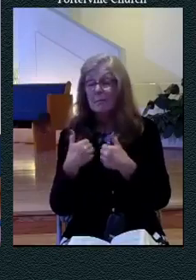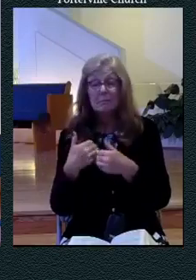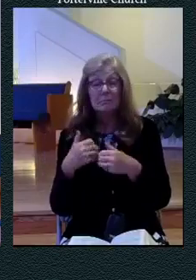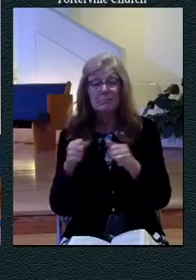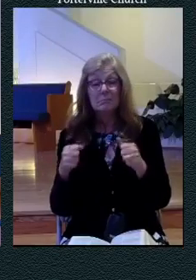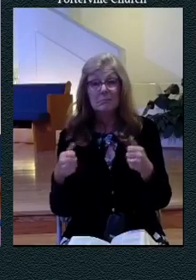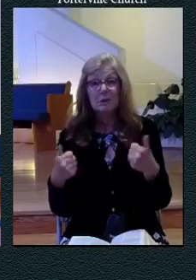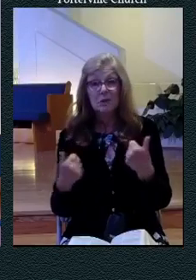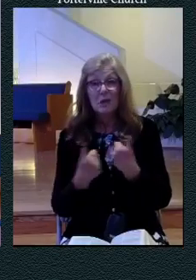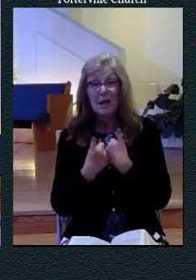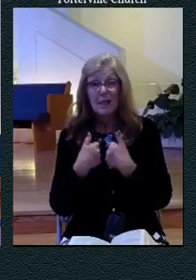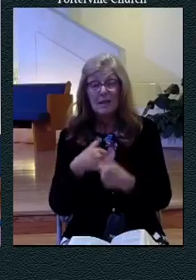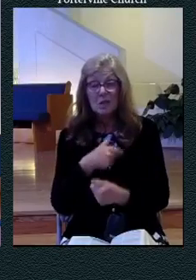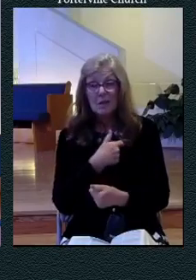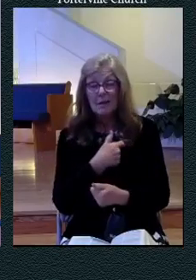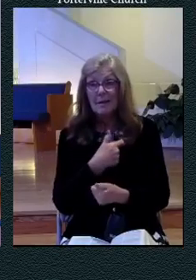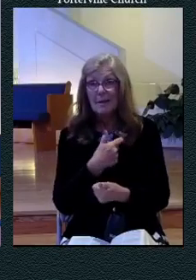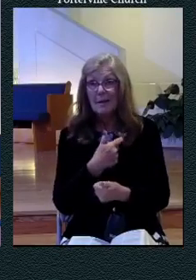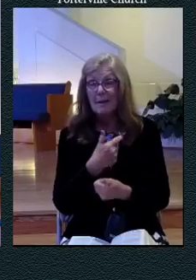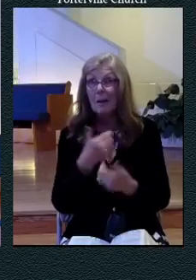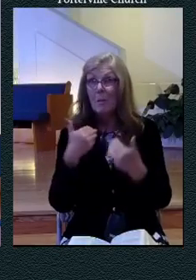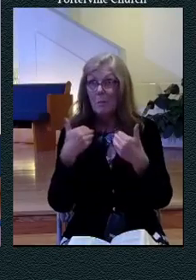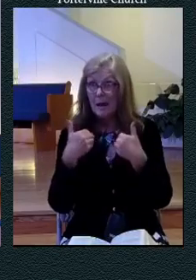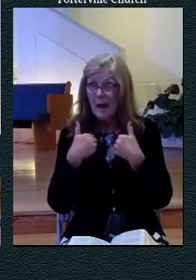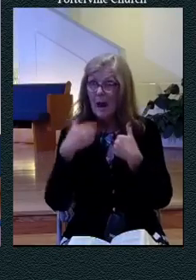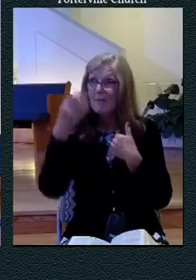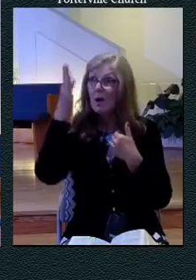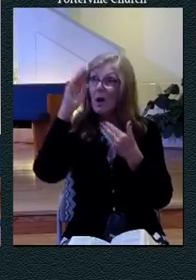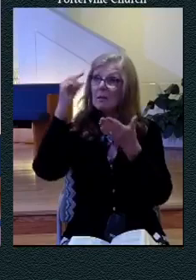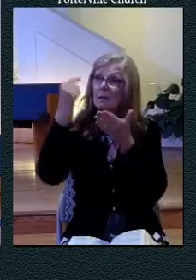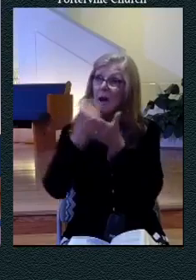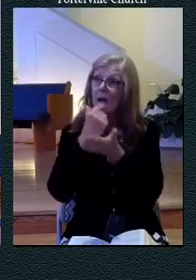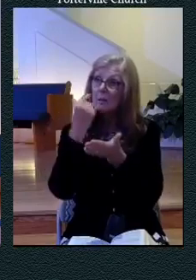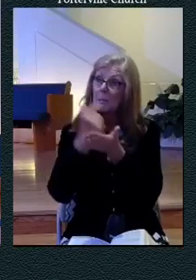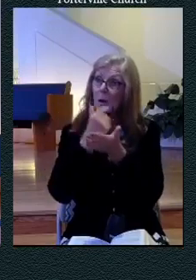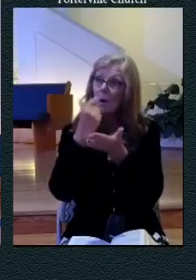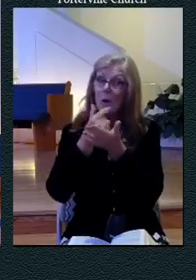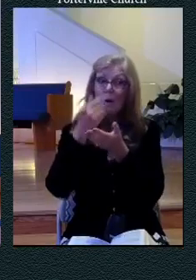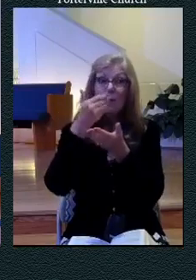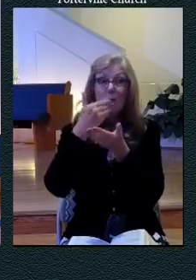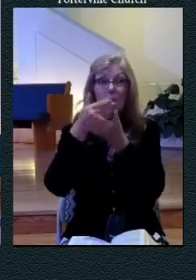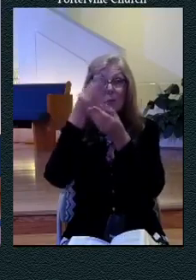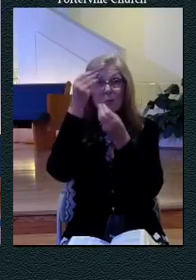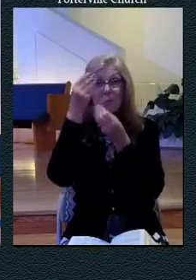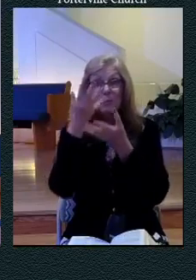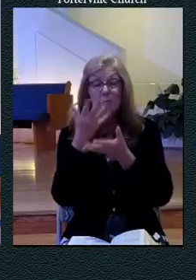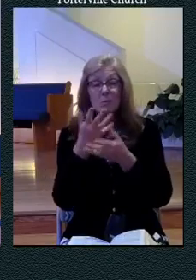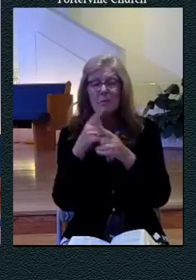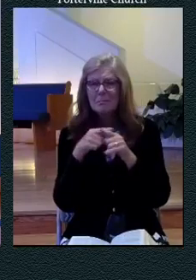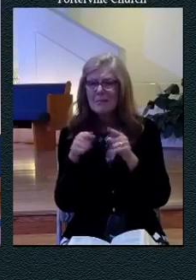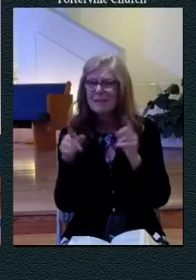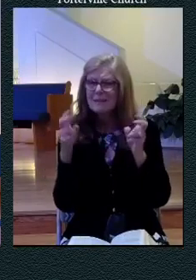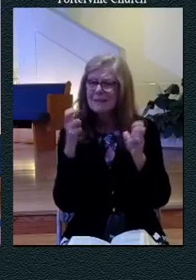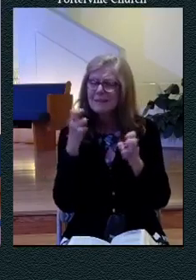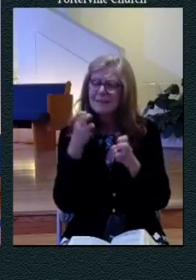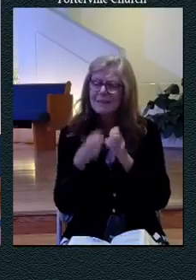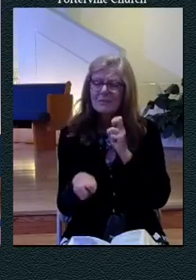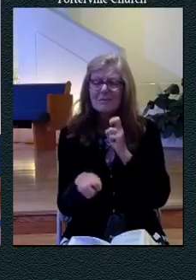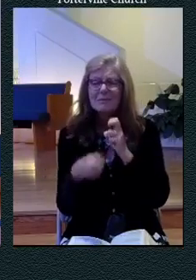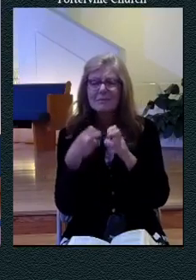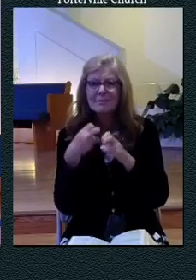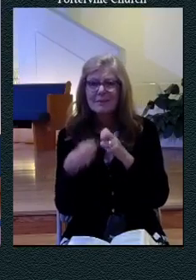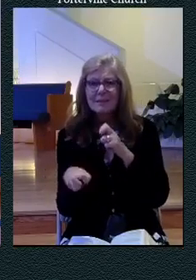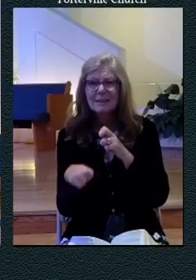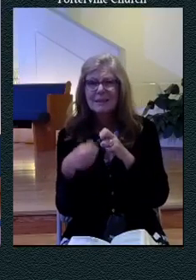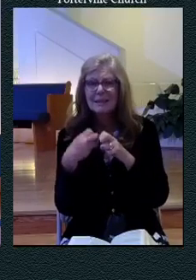us. We've grasped the gospel. We've understood it, and yet it can be difficult. It can be difficult to shake